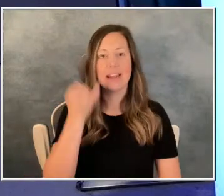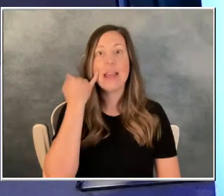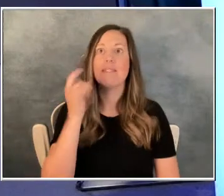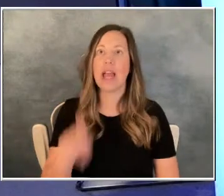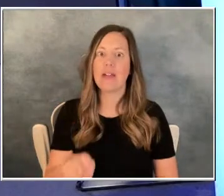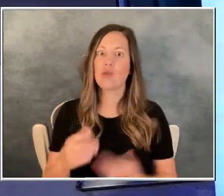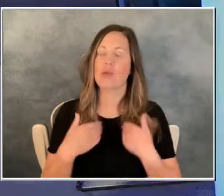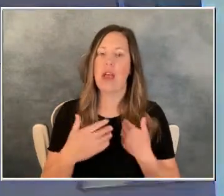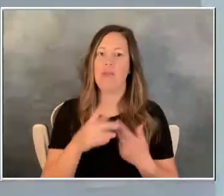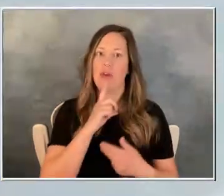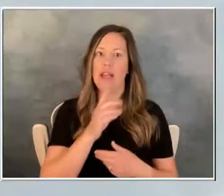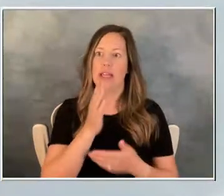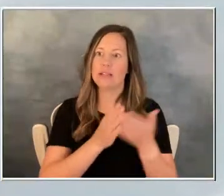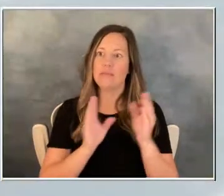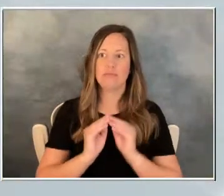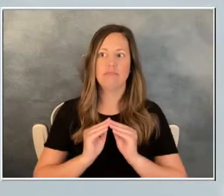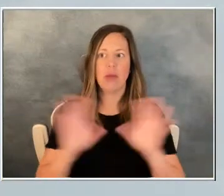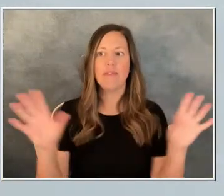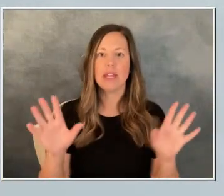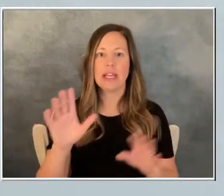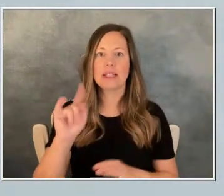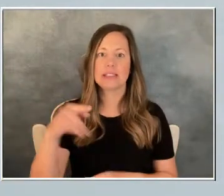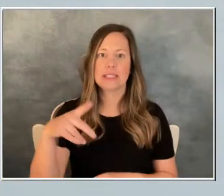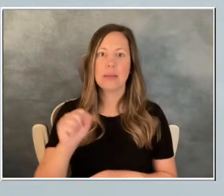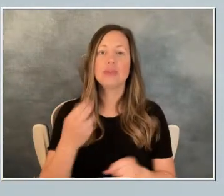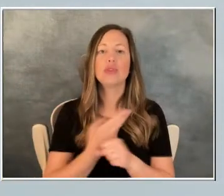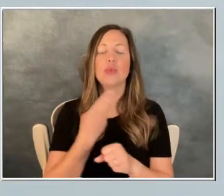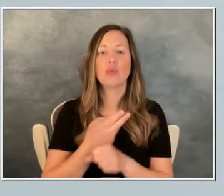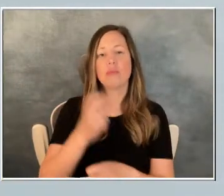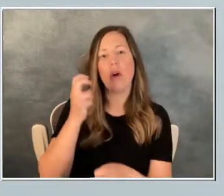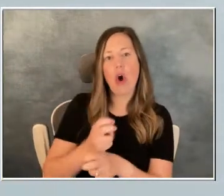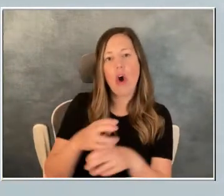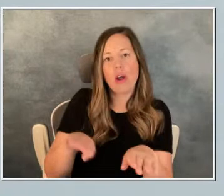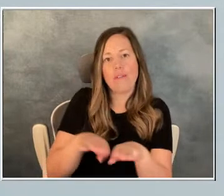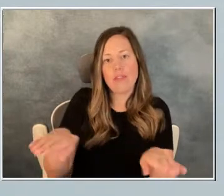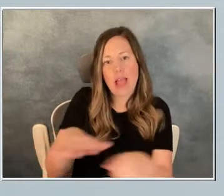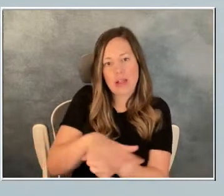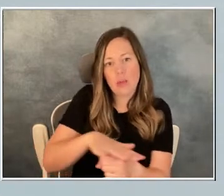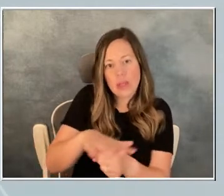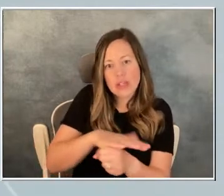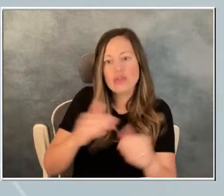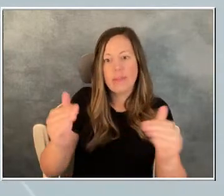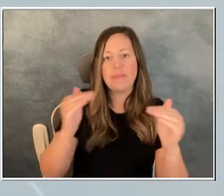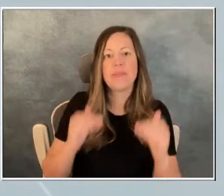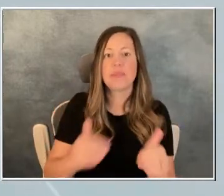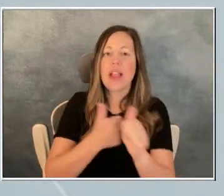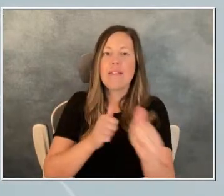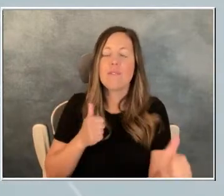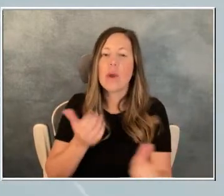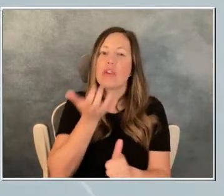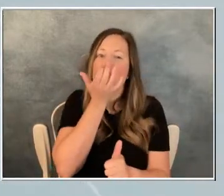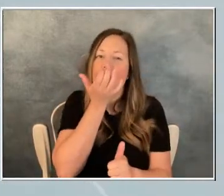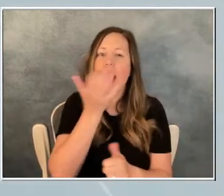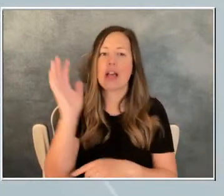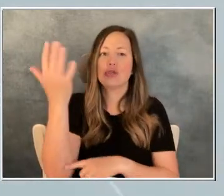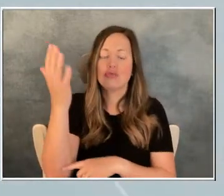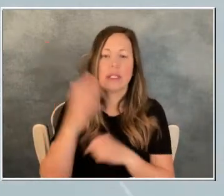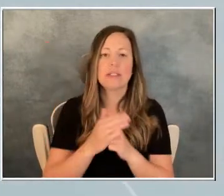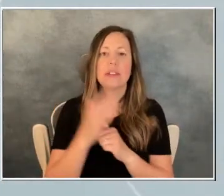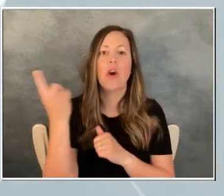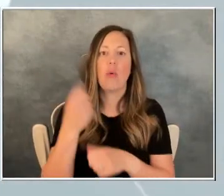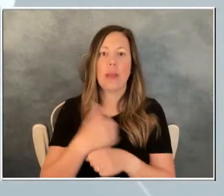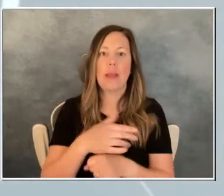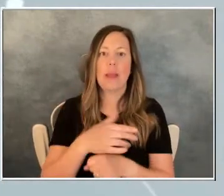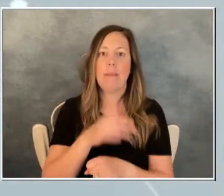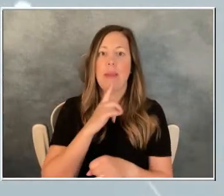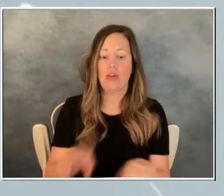safety tips. Use a hard, flat location. Avoid the grass and avoid the trees. Always light from the ground.